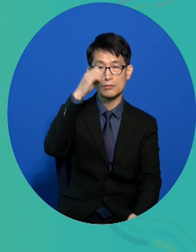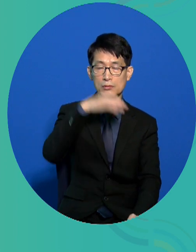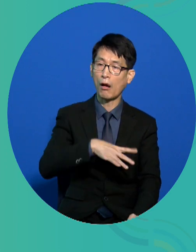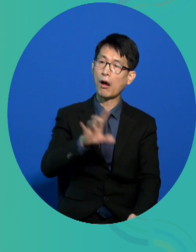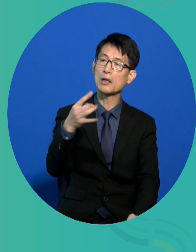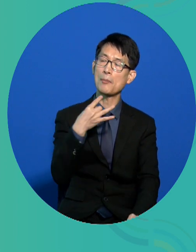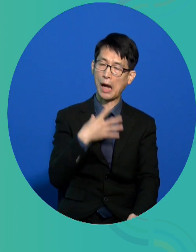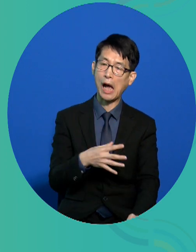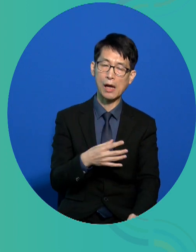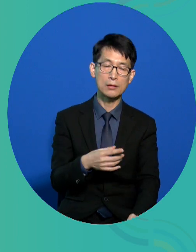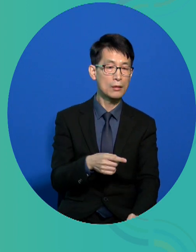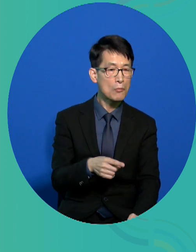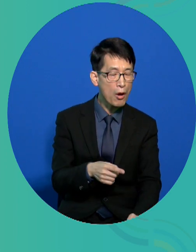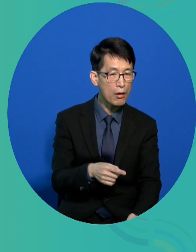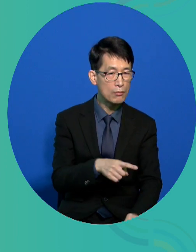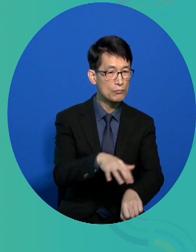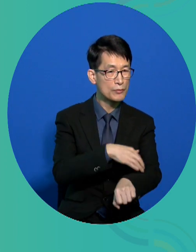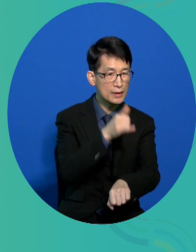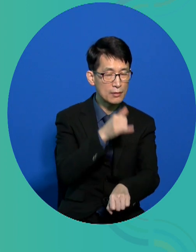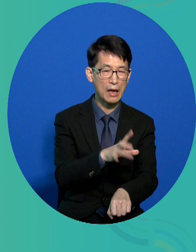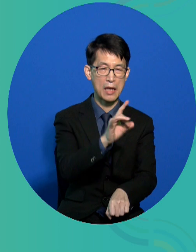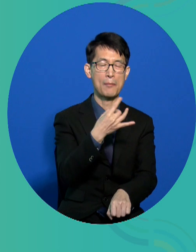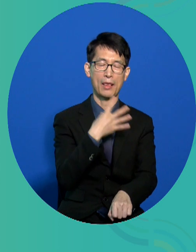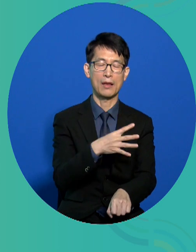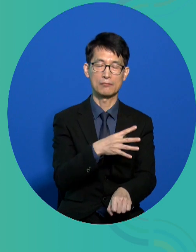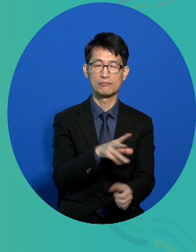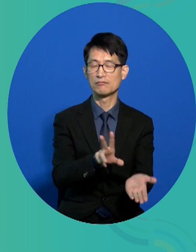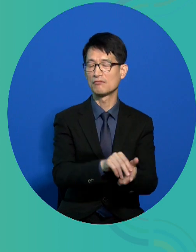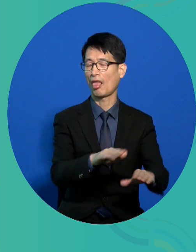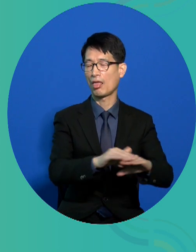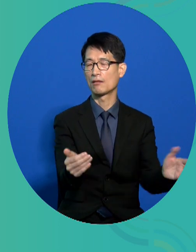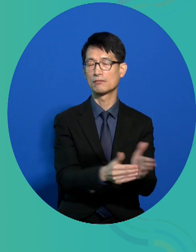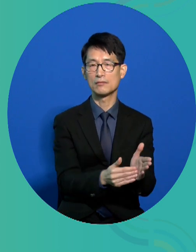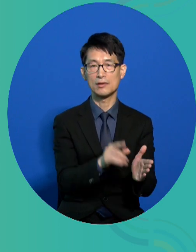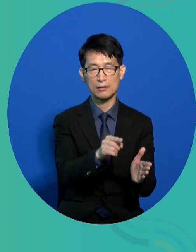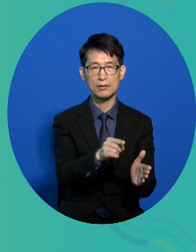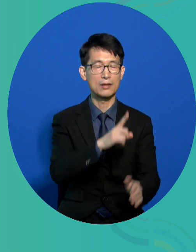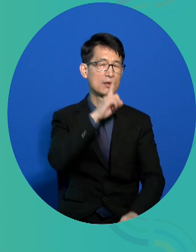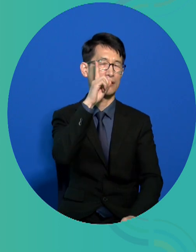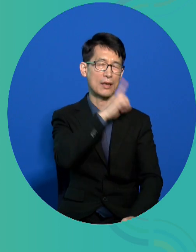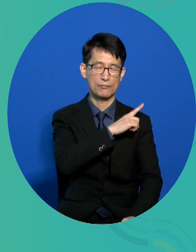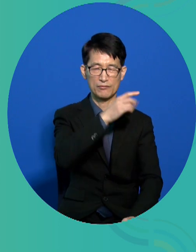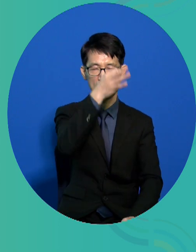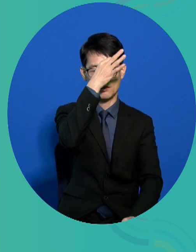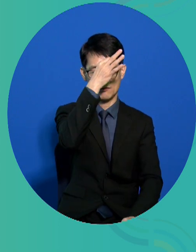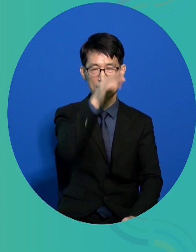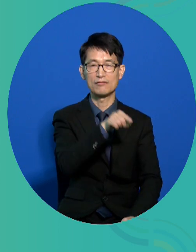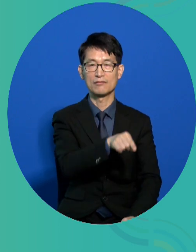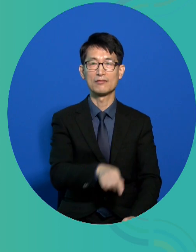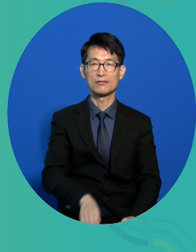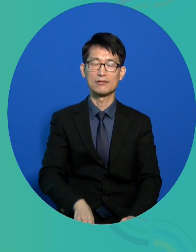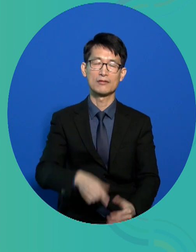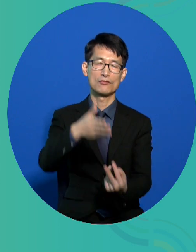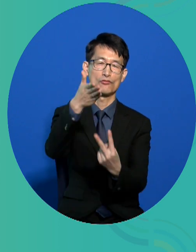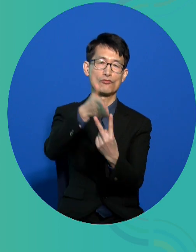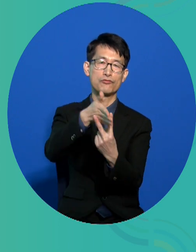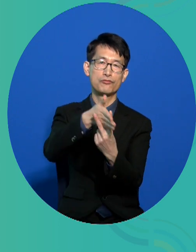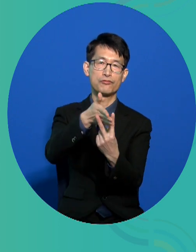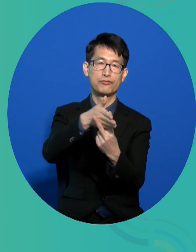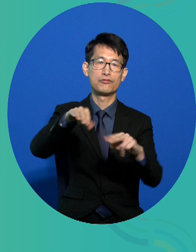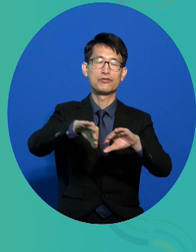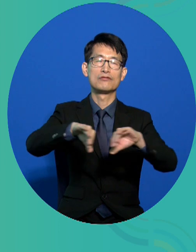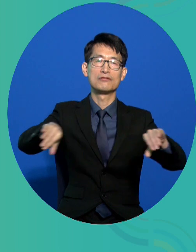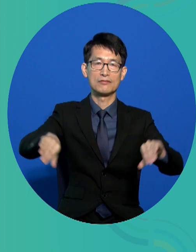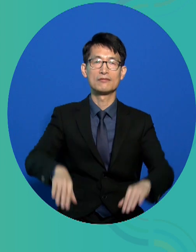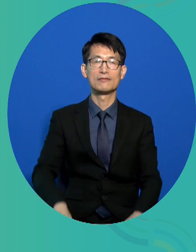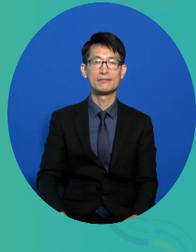between the effort to develop technologies and the issues. And so this resulted in the so-called bad